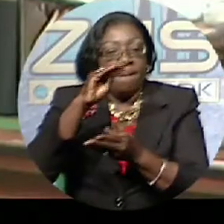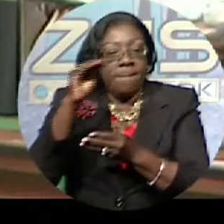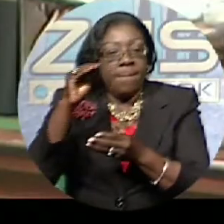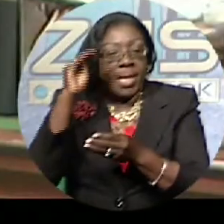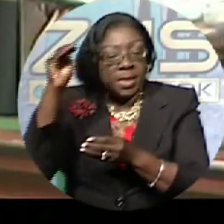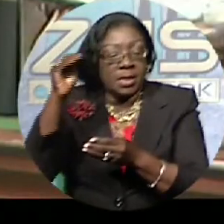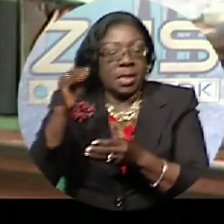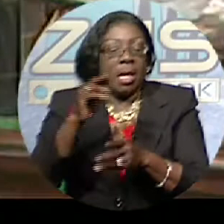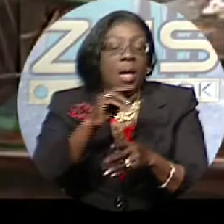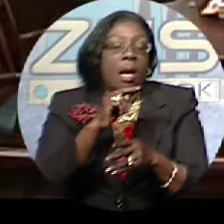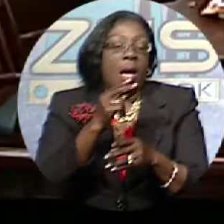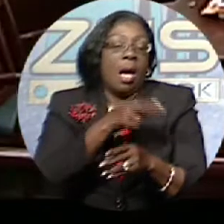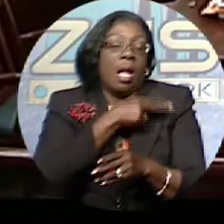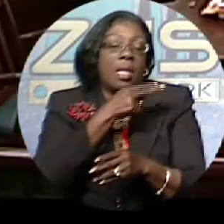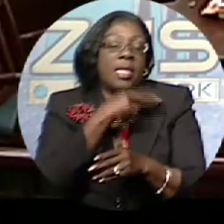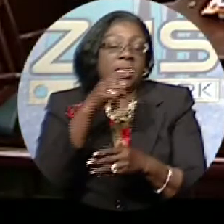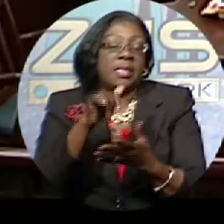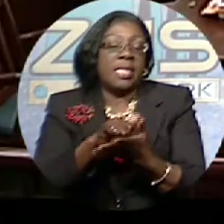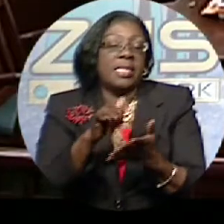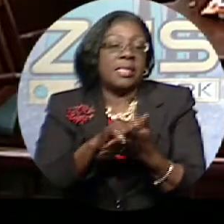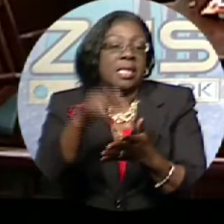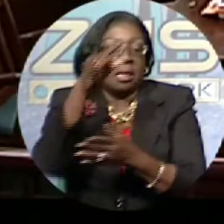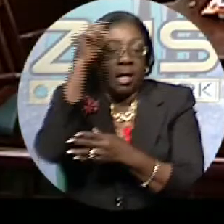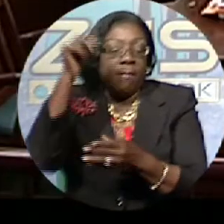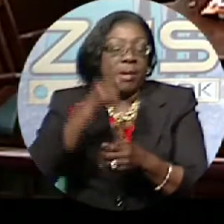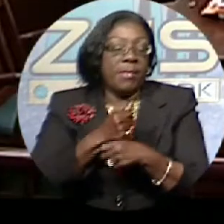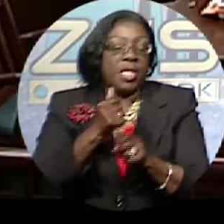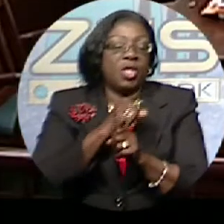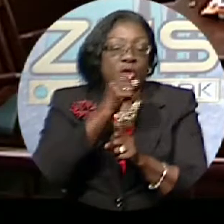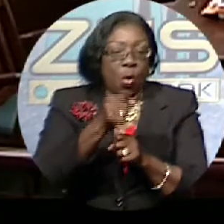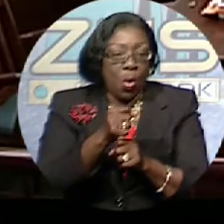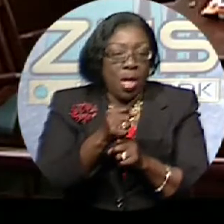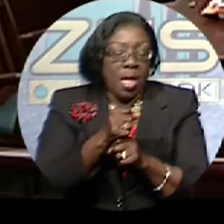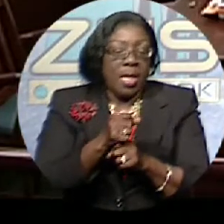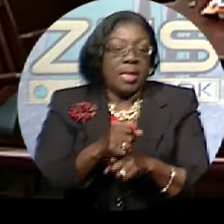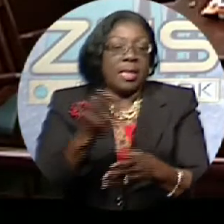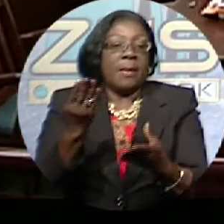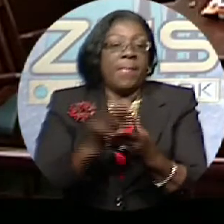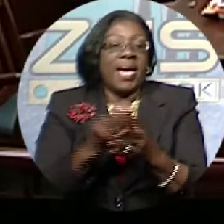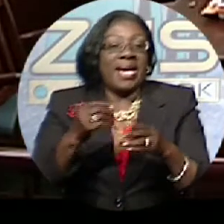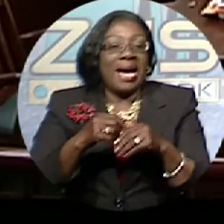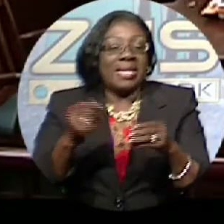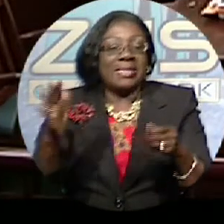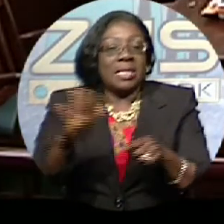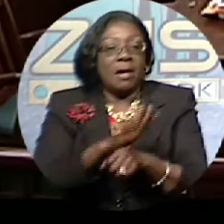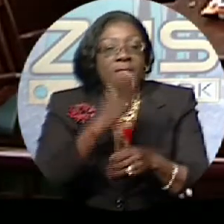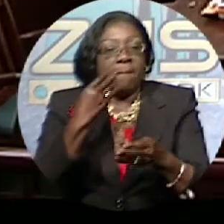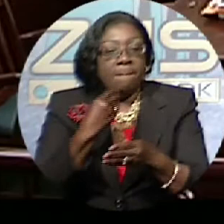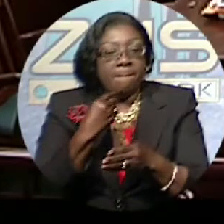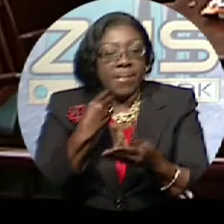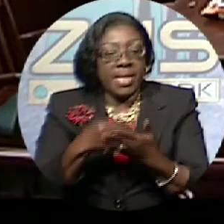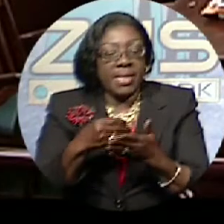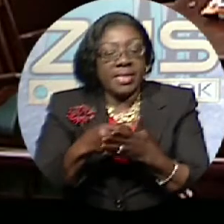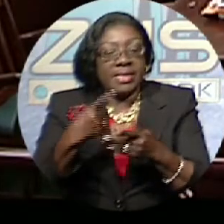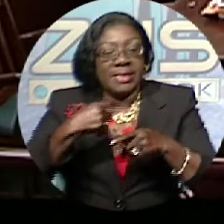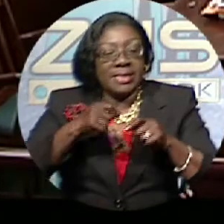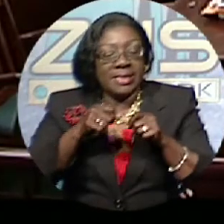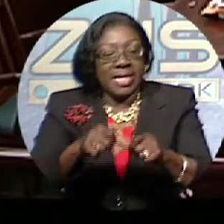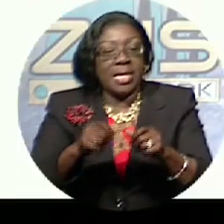says the government ensured that the financial institution had ample liquidity, placing deposits in the bank amounting to $43